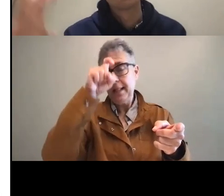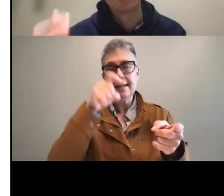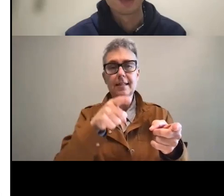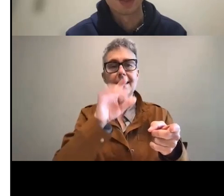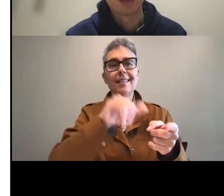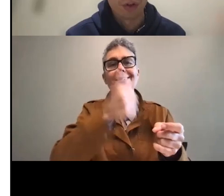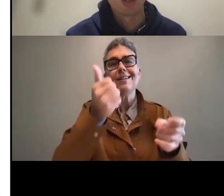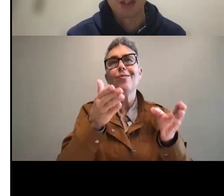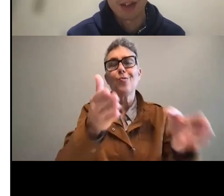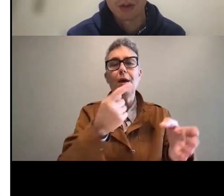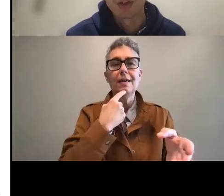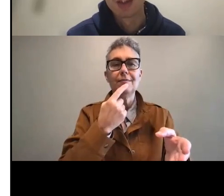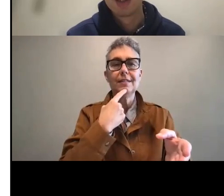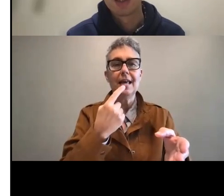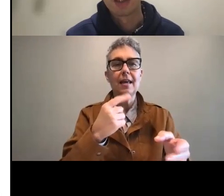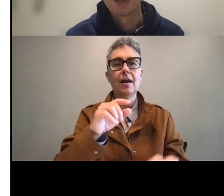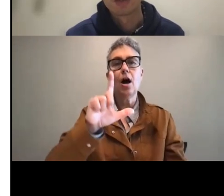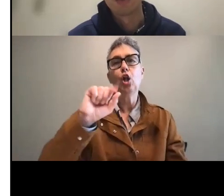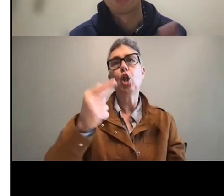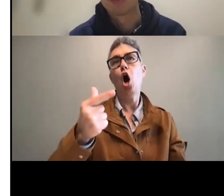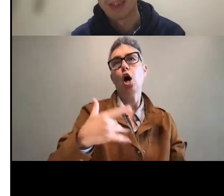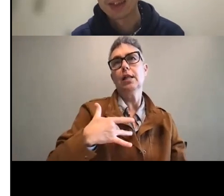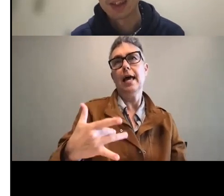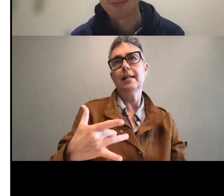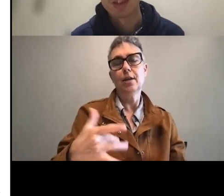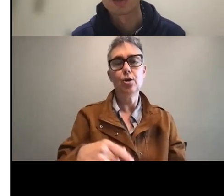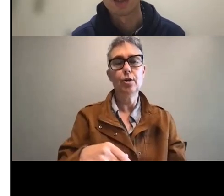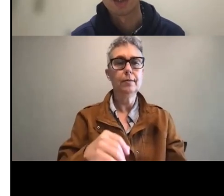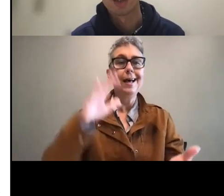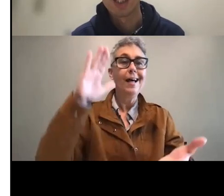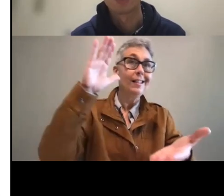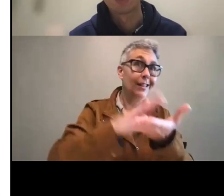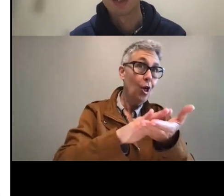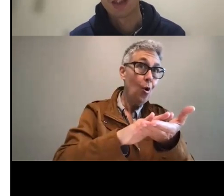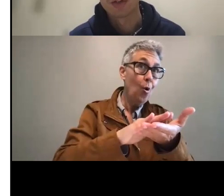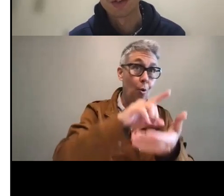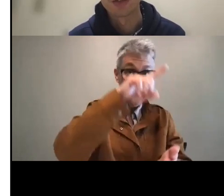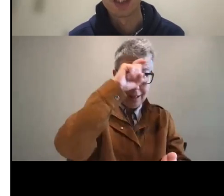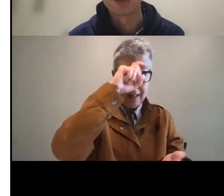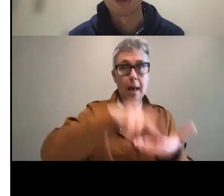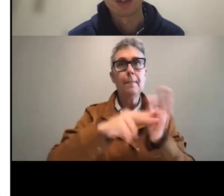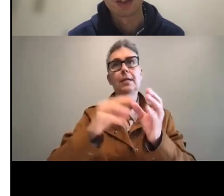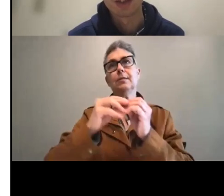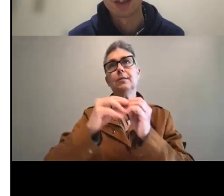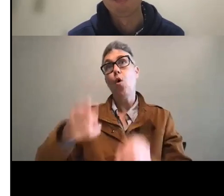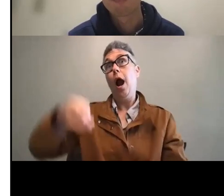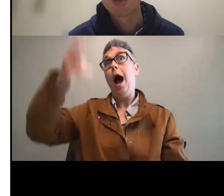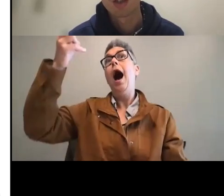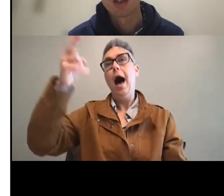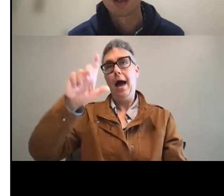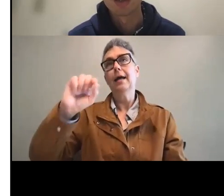another way of saying log likelihood, and lower perplexity means higher log likelihood. And you can already see